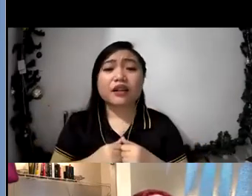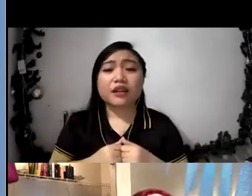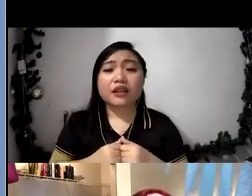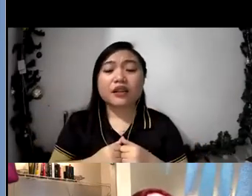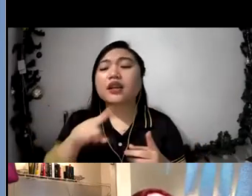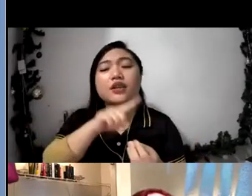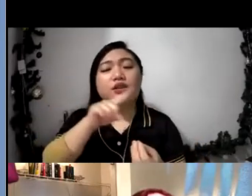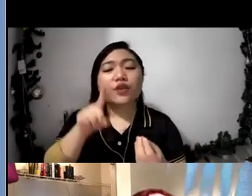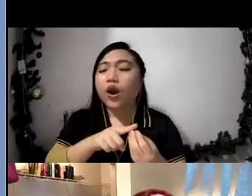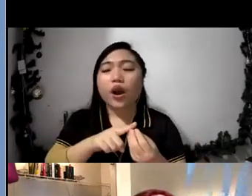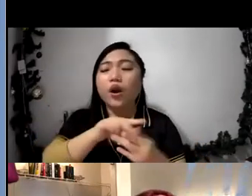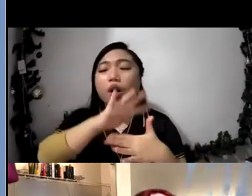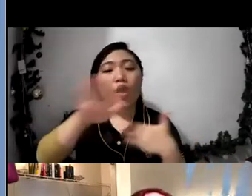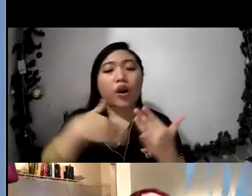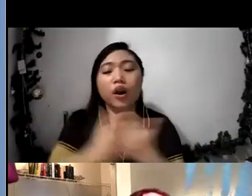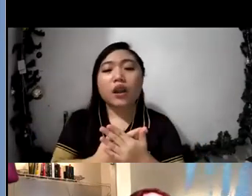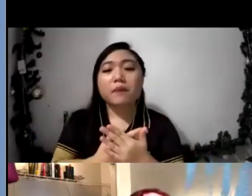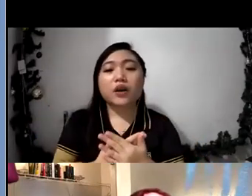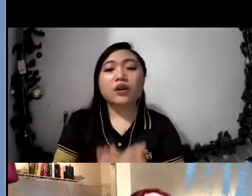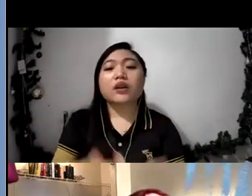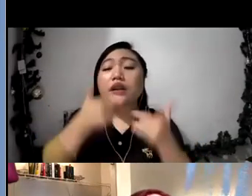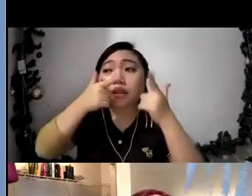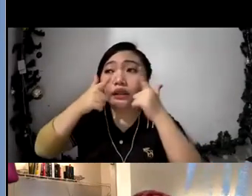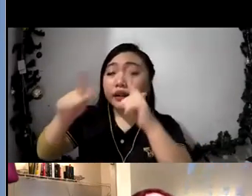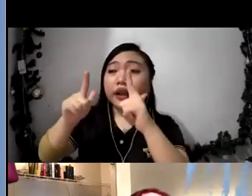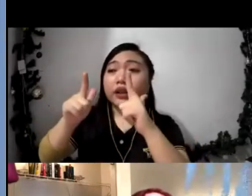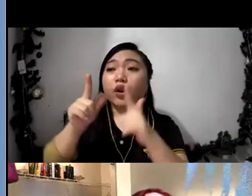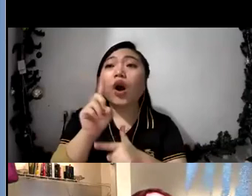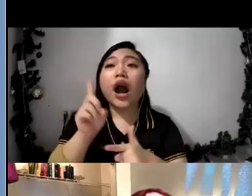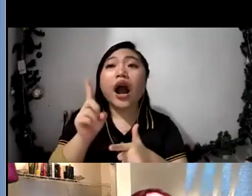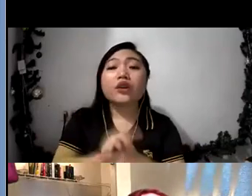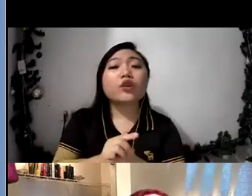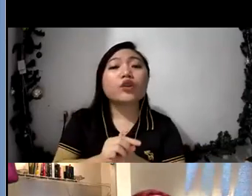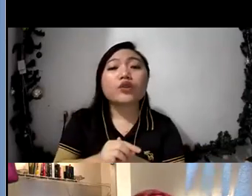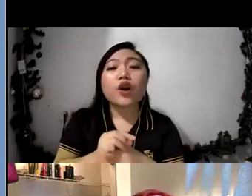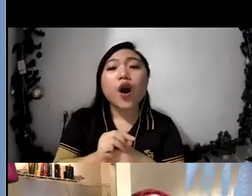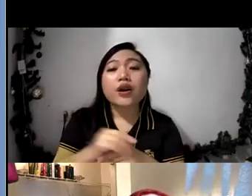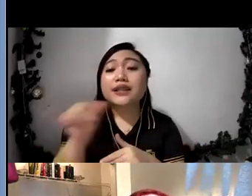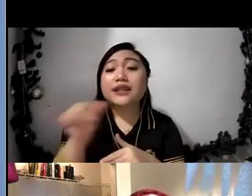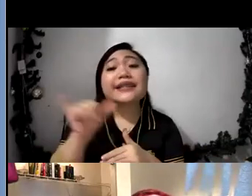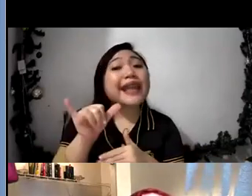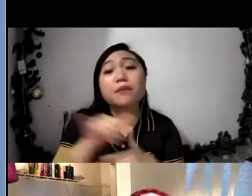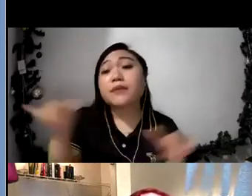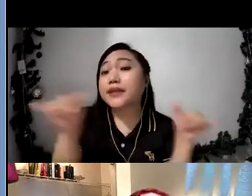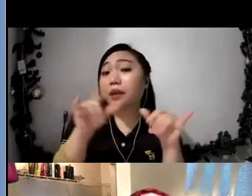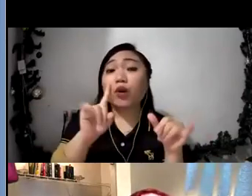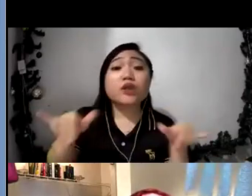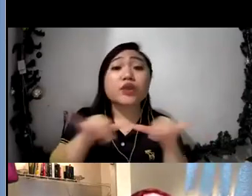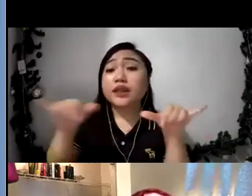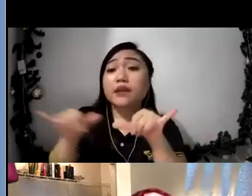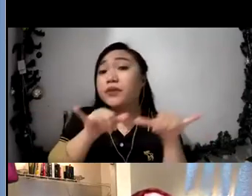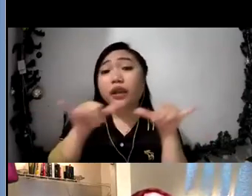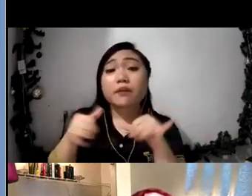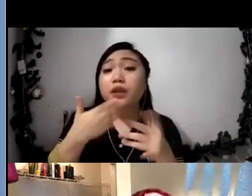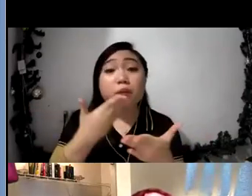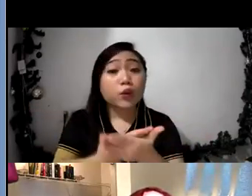about looking at the common denominator. What is the common good? So at the end of the day, no, at the end of the session, let's look